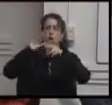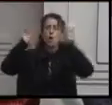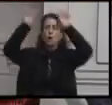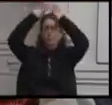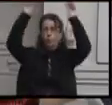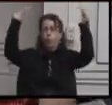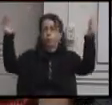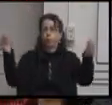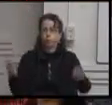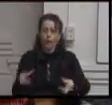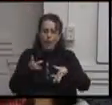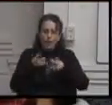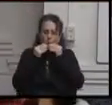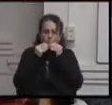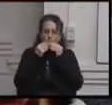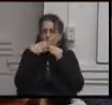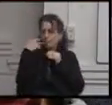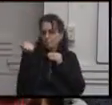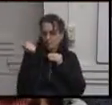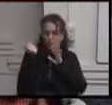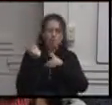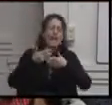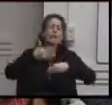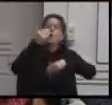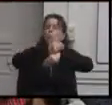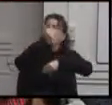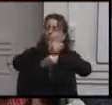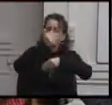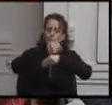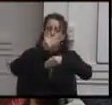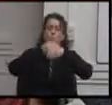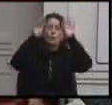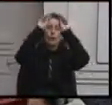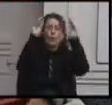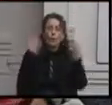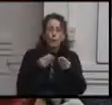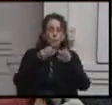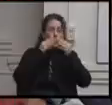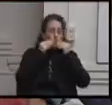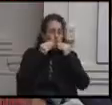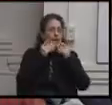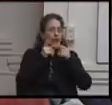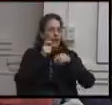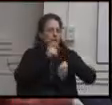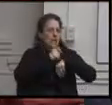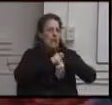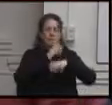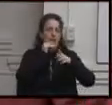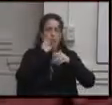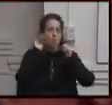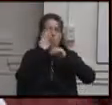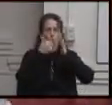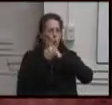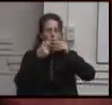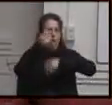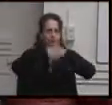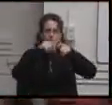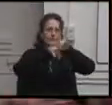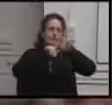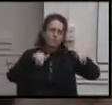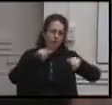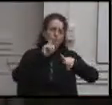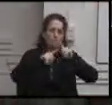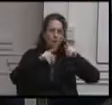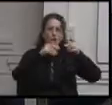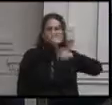all our garage doors and windows a little bit at a time. So it's been successful. That's great. Yeah. Thank